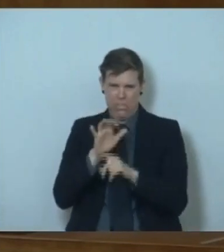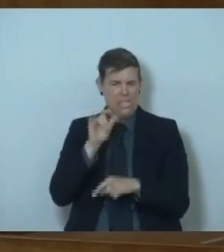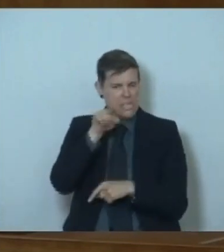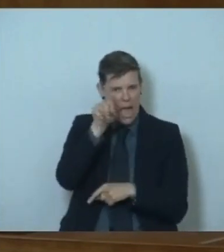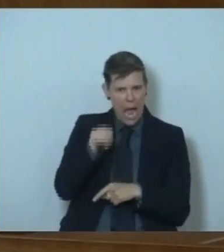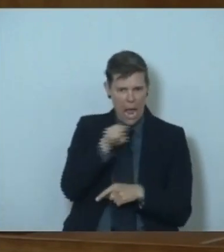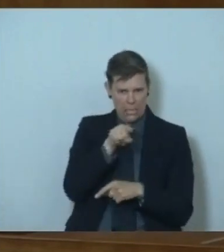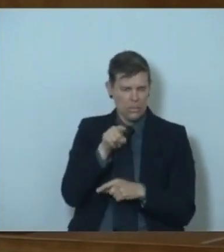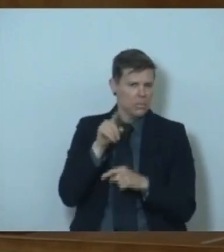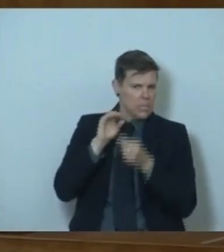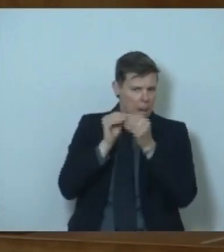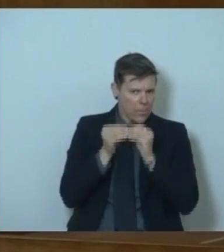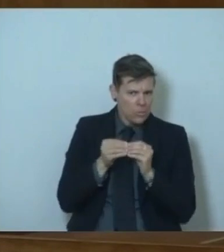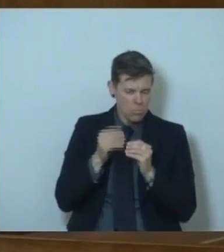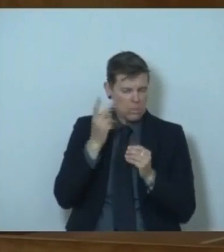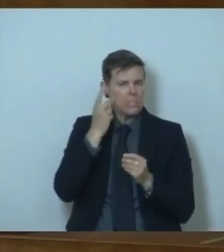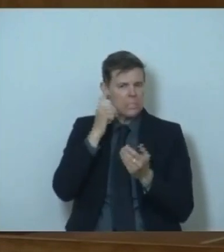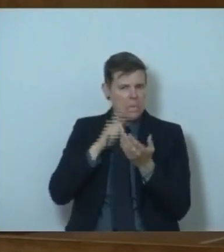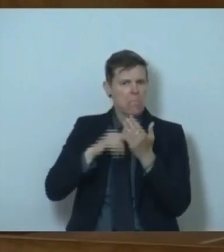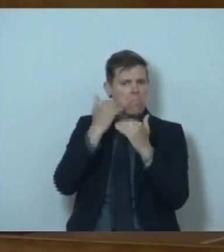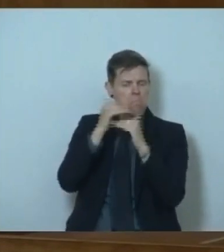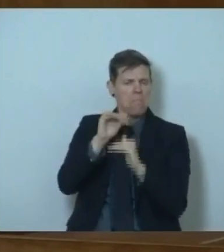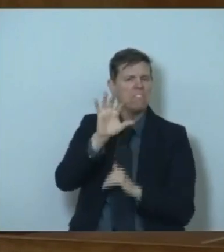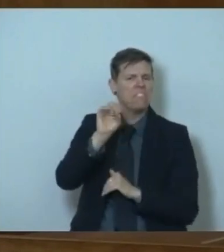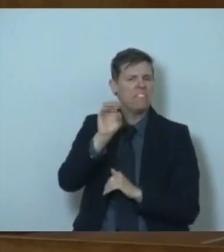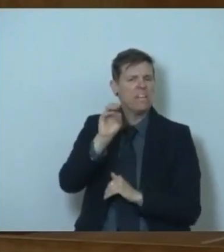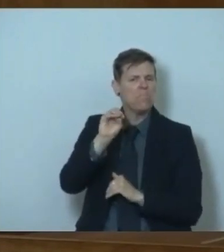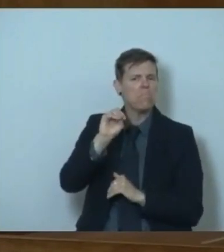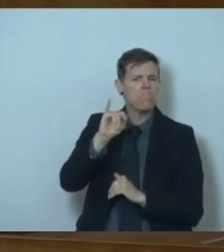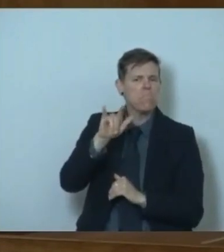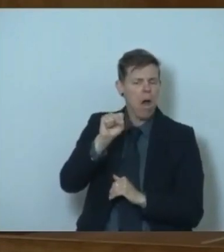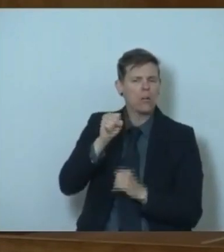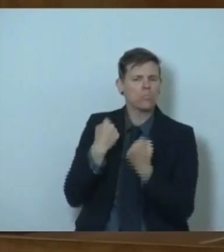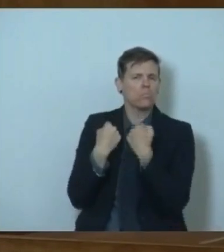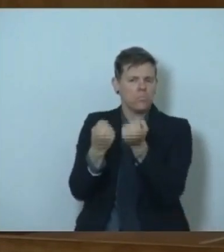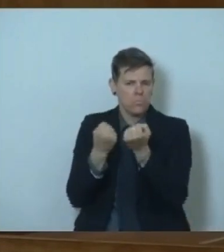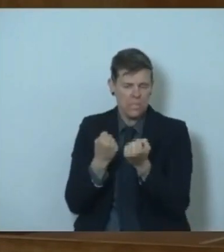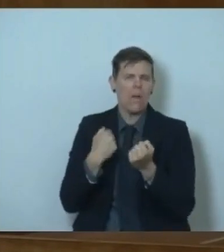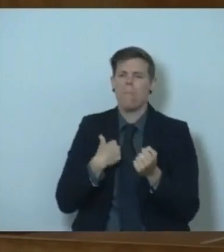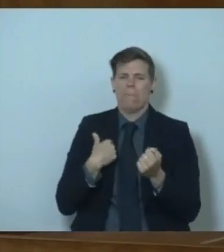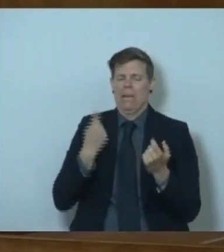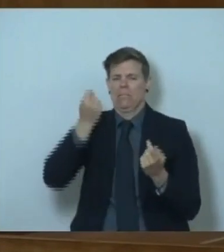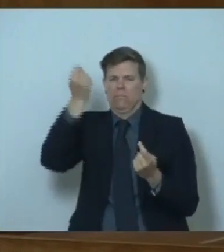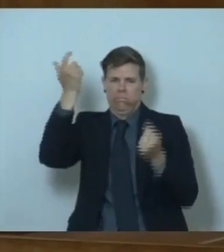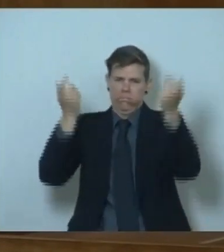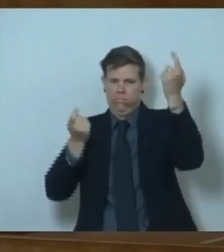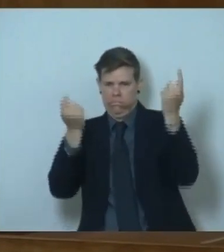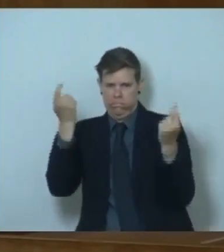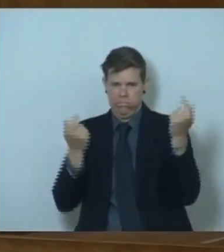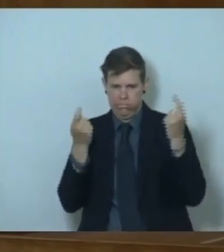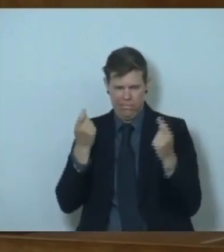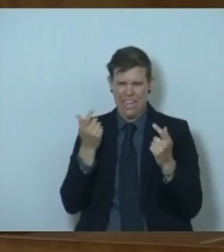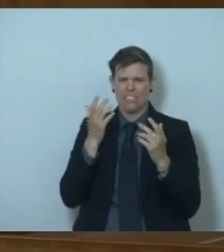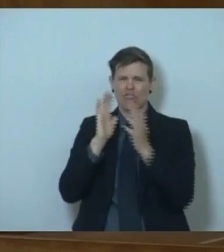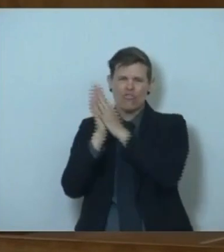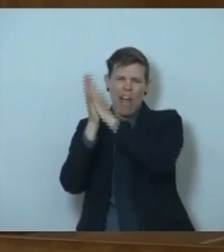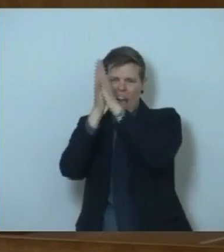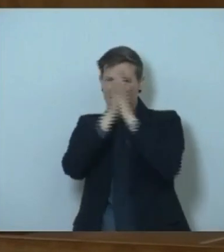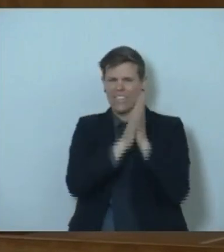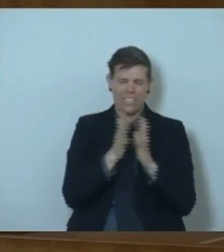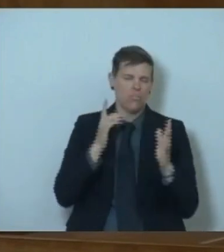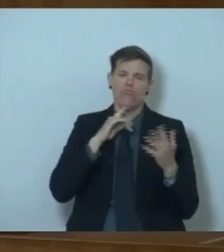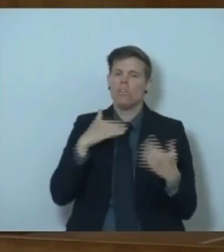lot of what looked like more traffic through those major highway counties. So there's no right answer to that